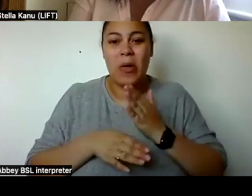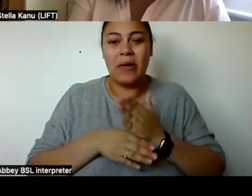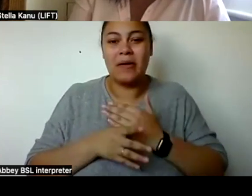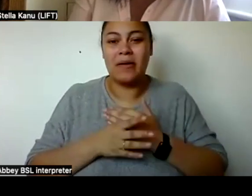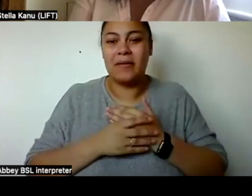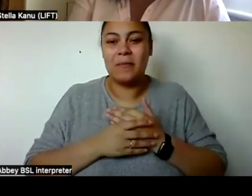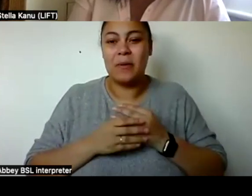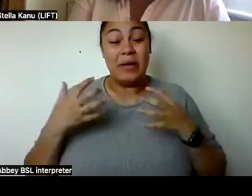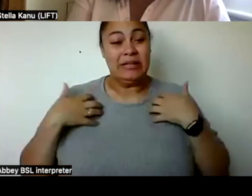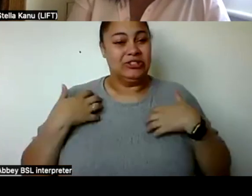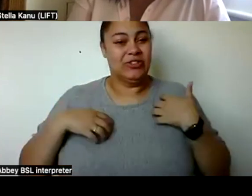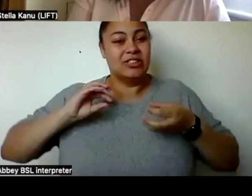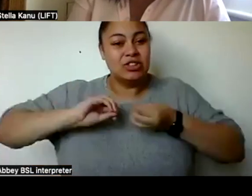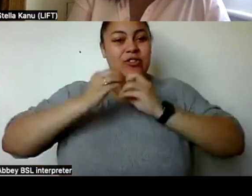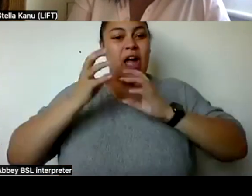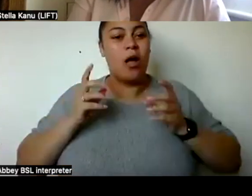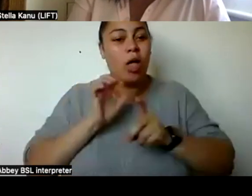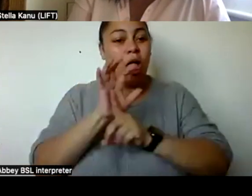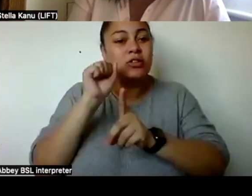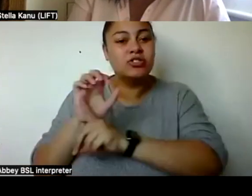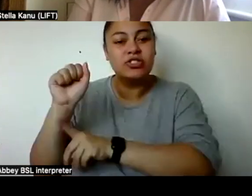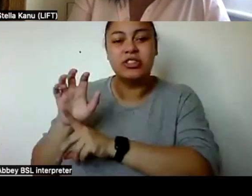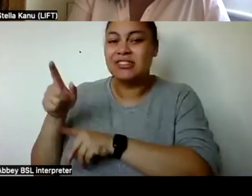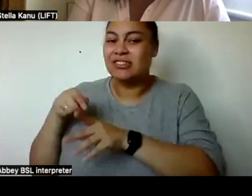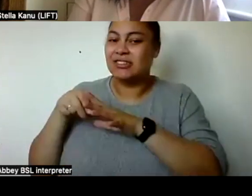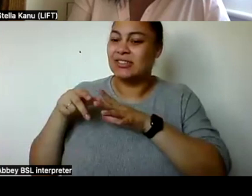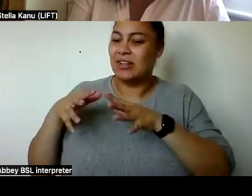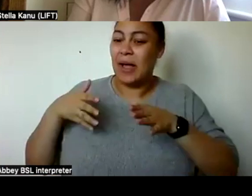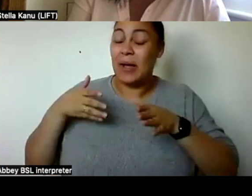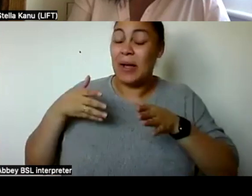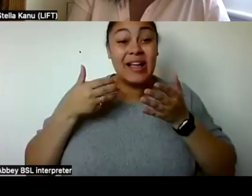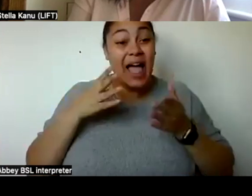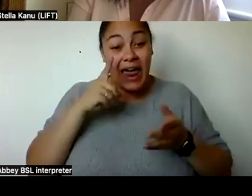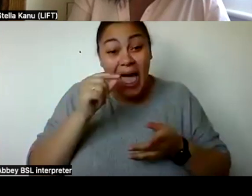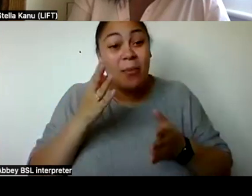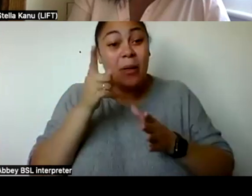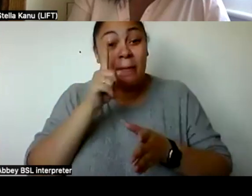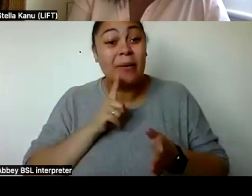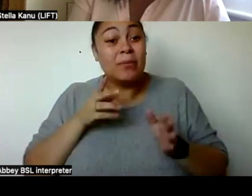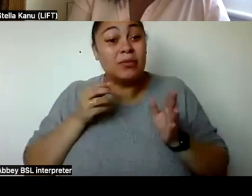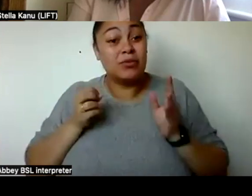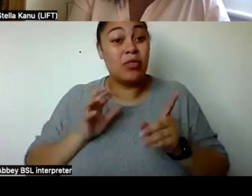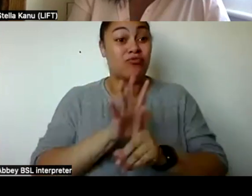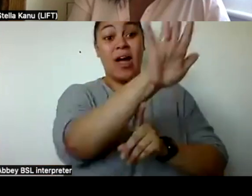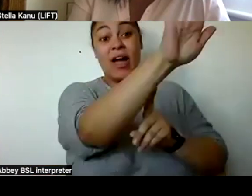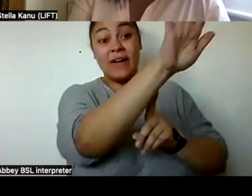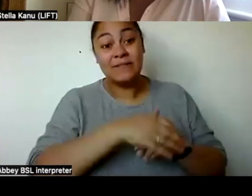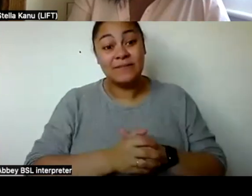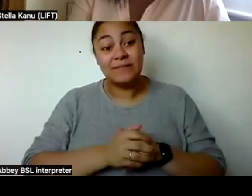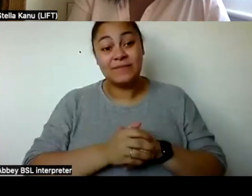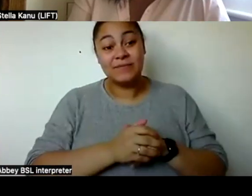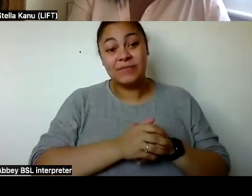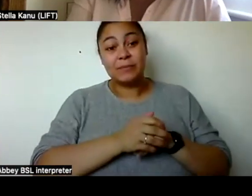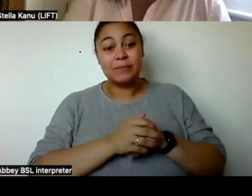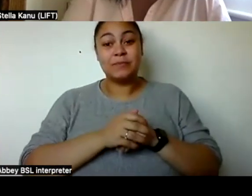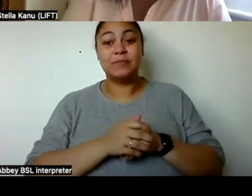creating cultures that enable people to thrive. And we've heard some in this conversation. So